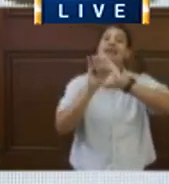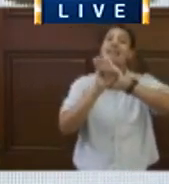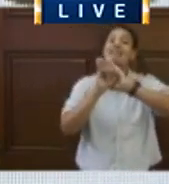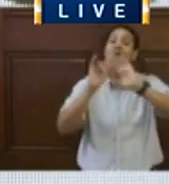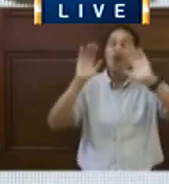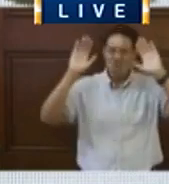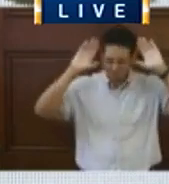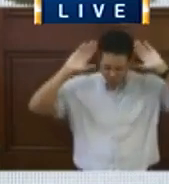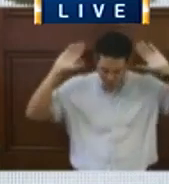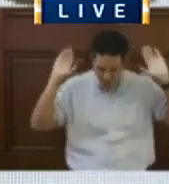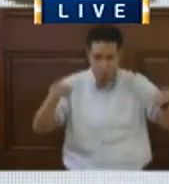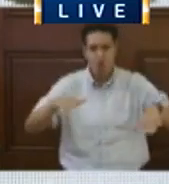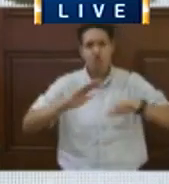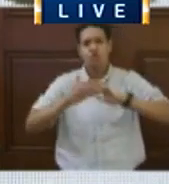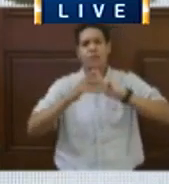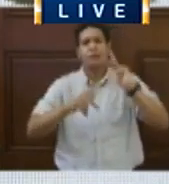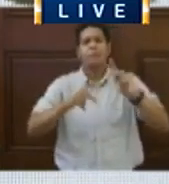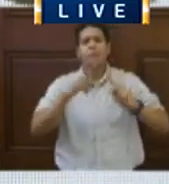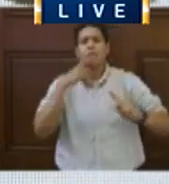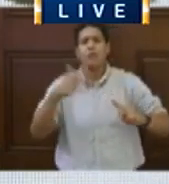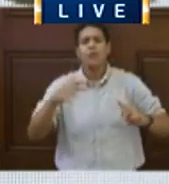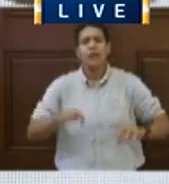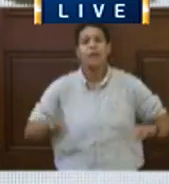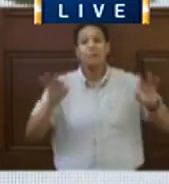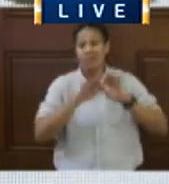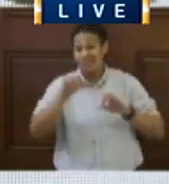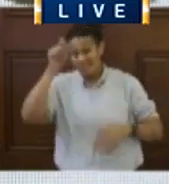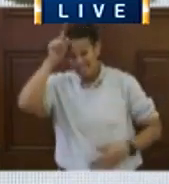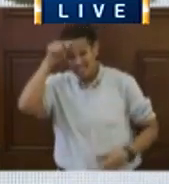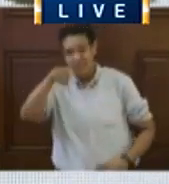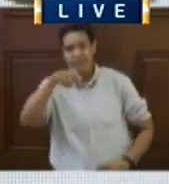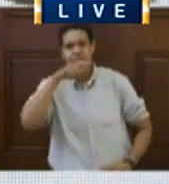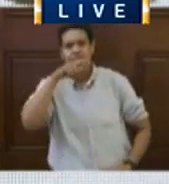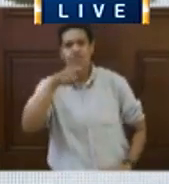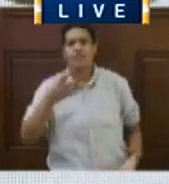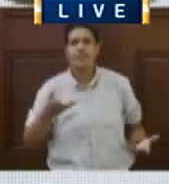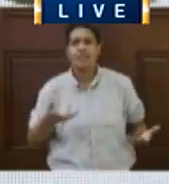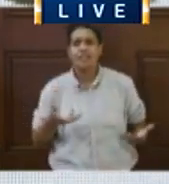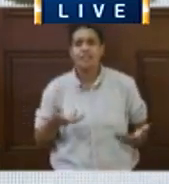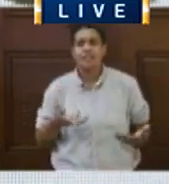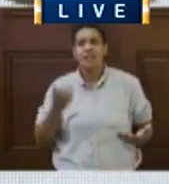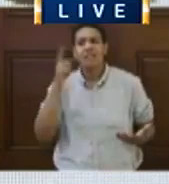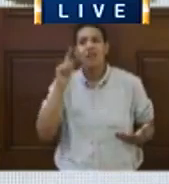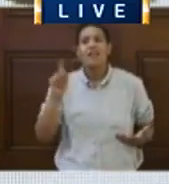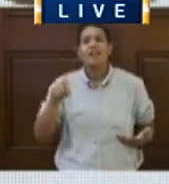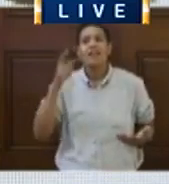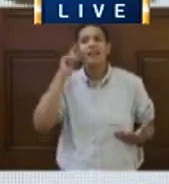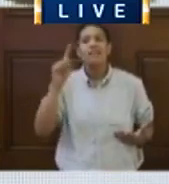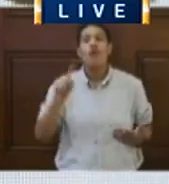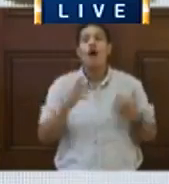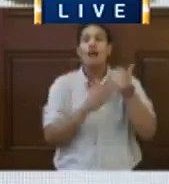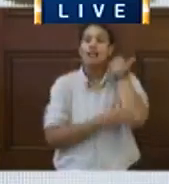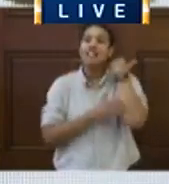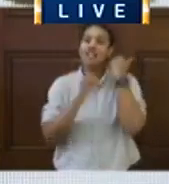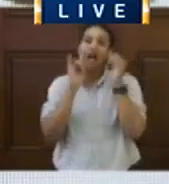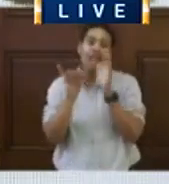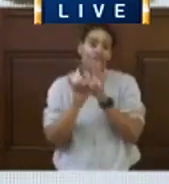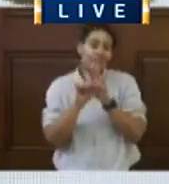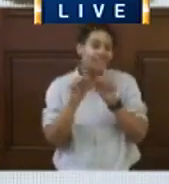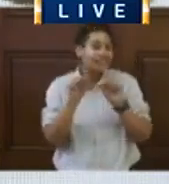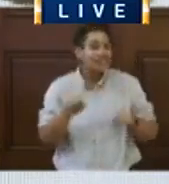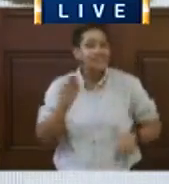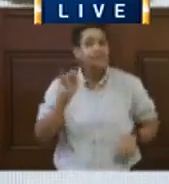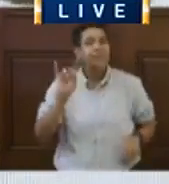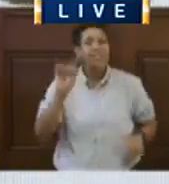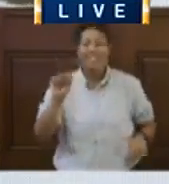Jamaicans. Very important. Of course, this is a plug, obviously, for the need for a national identification system.